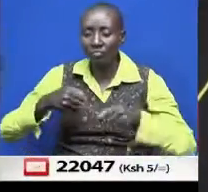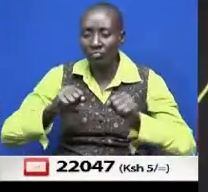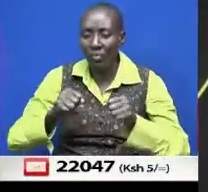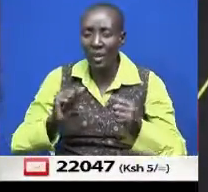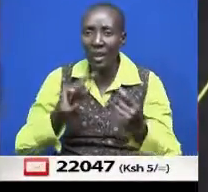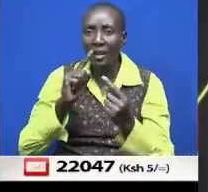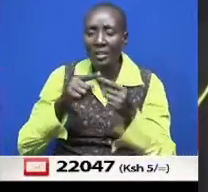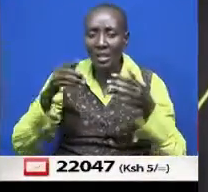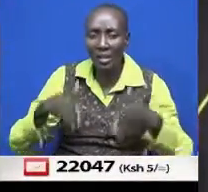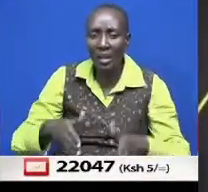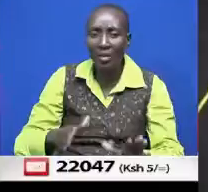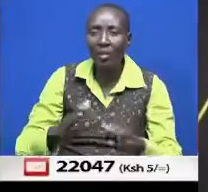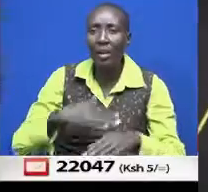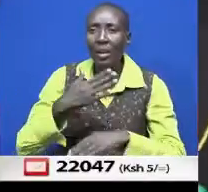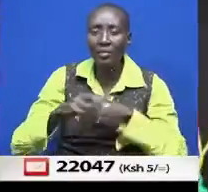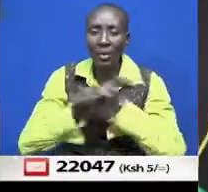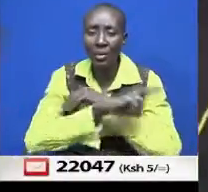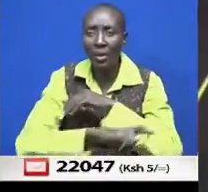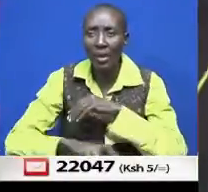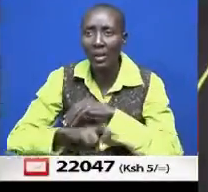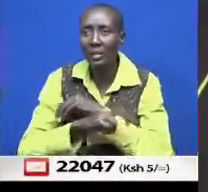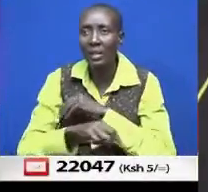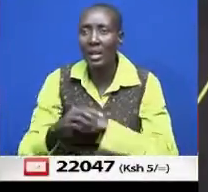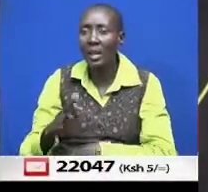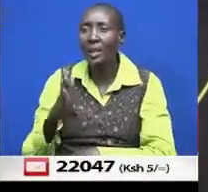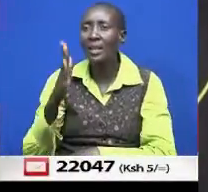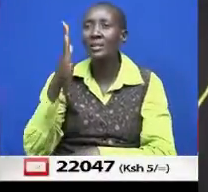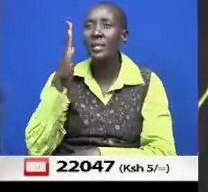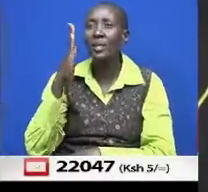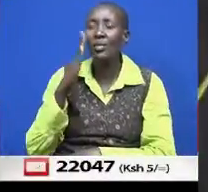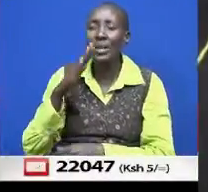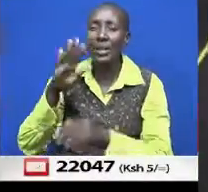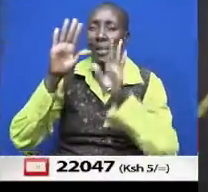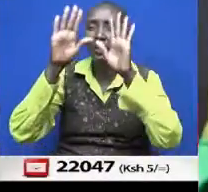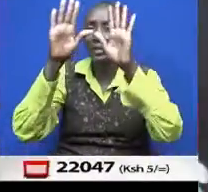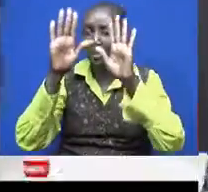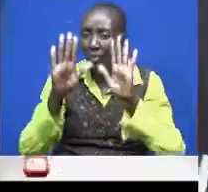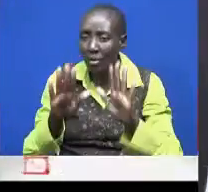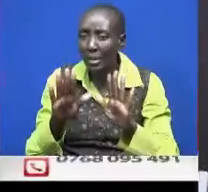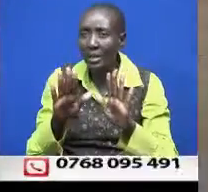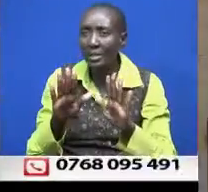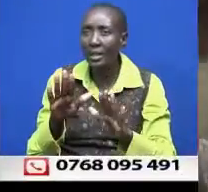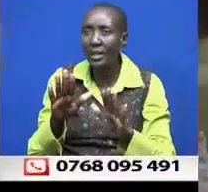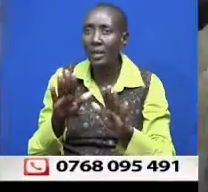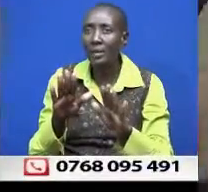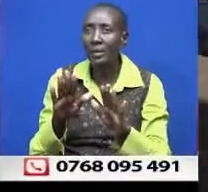simu. You want justice, you want security, and it's very fundamental to comrades.